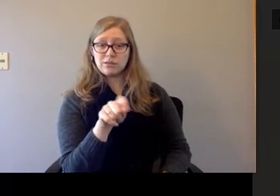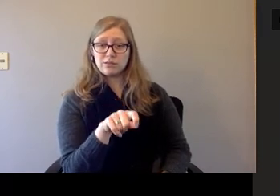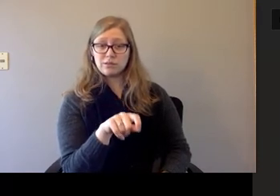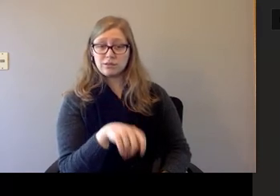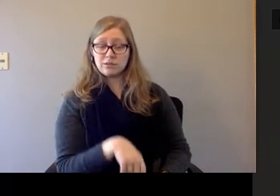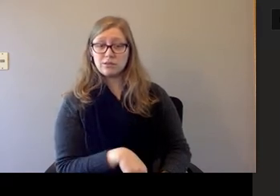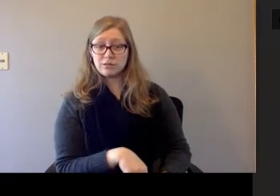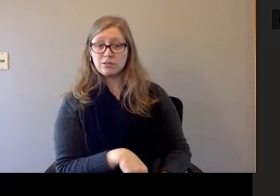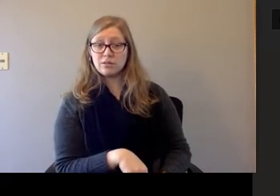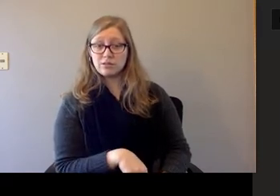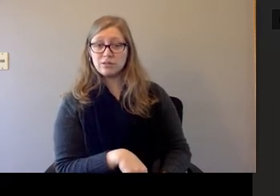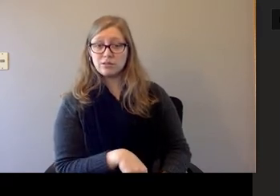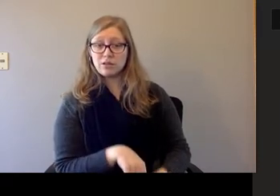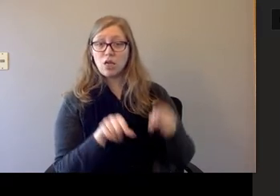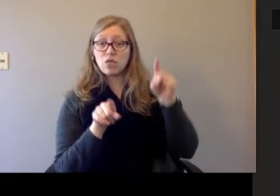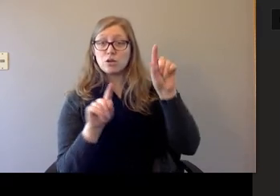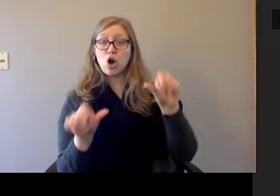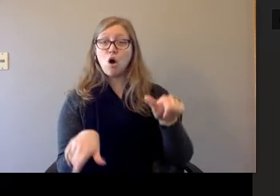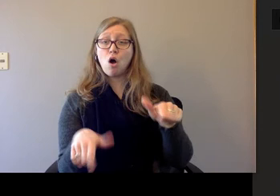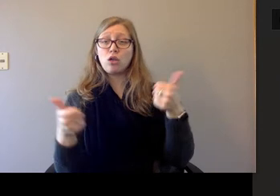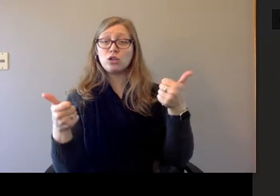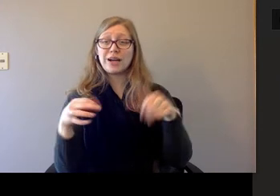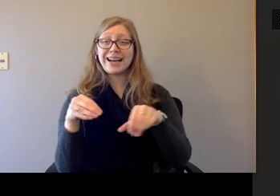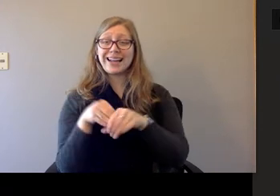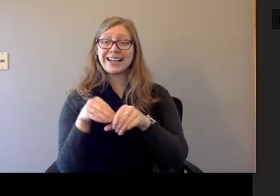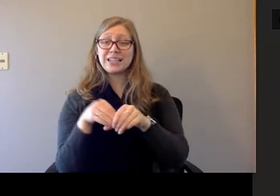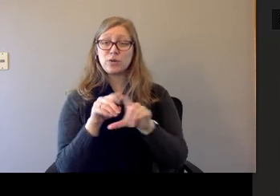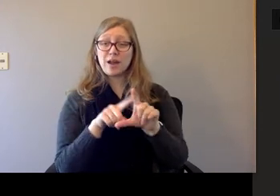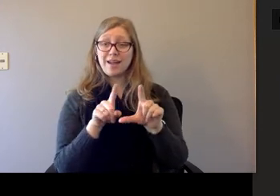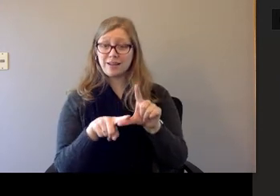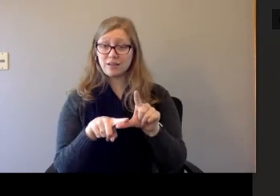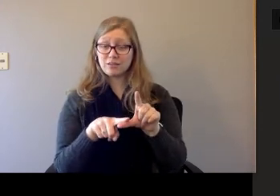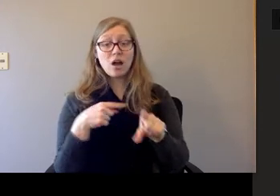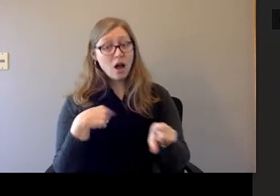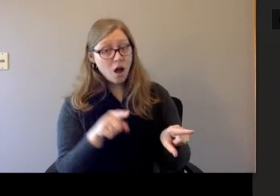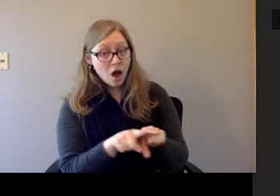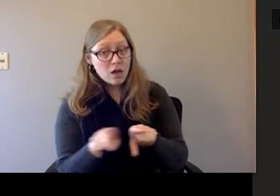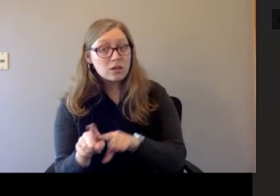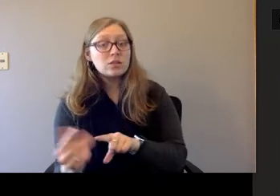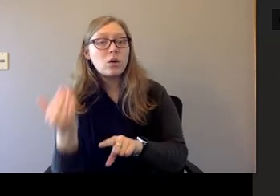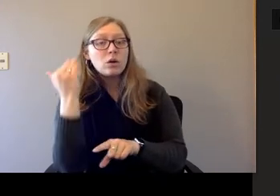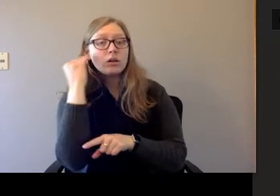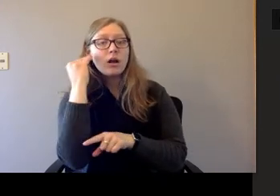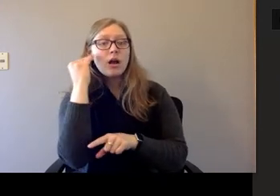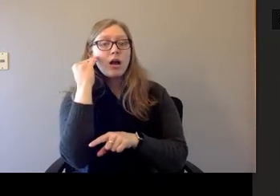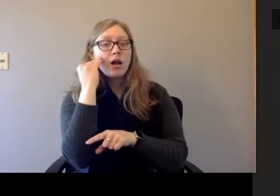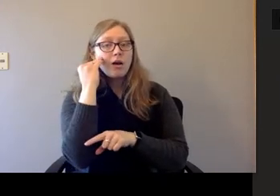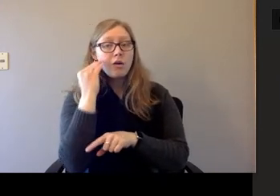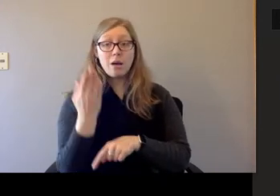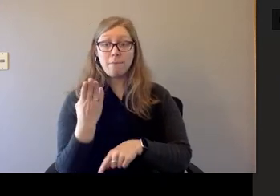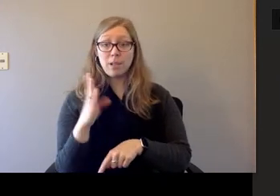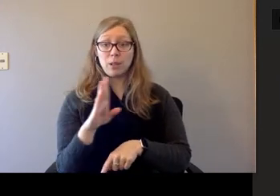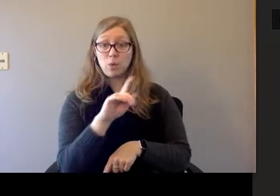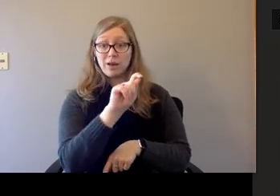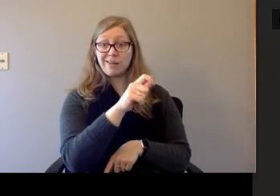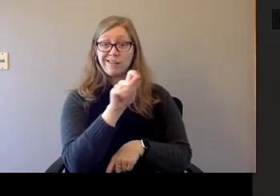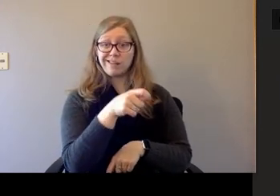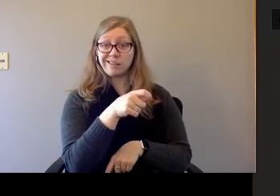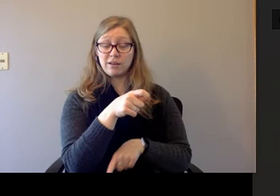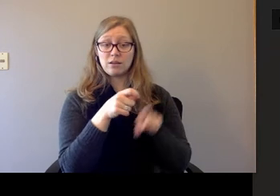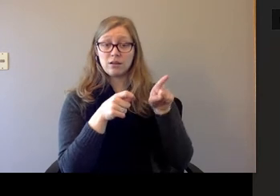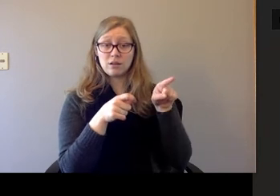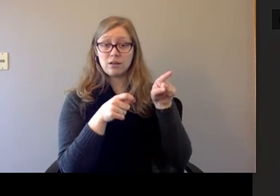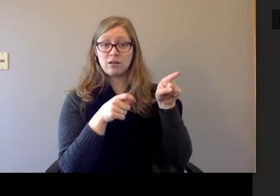angles. I also know by that same reasoning that this angle MLN is going to be